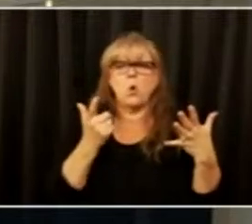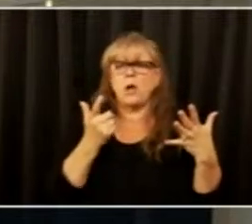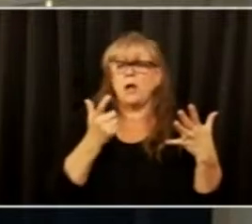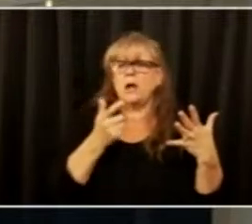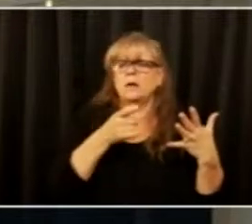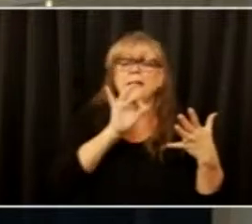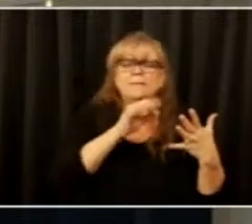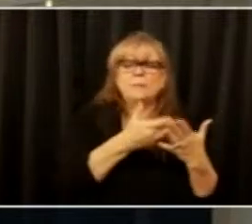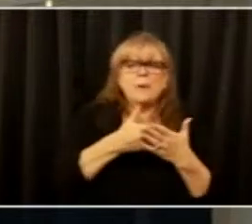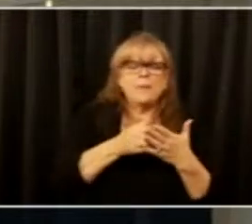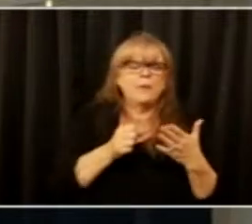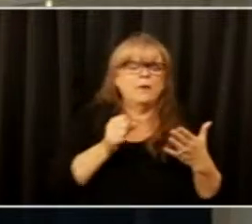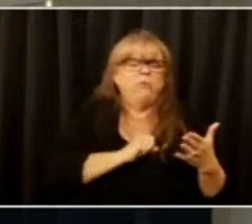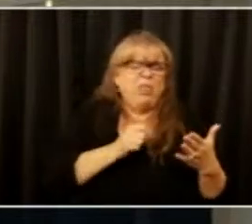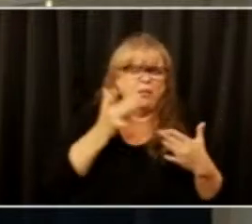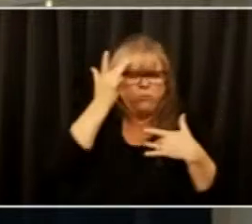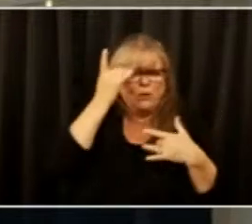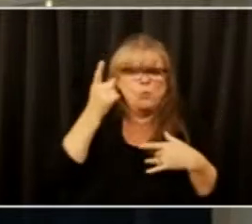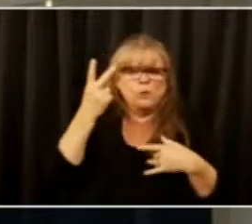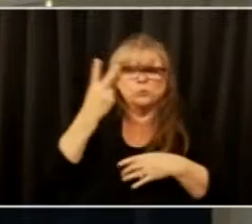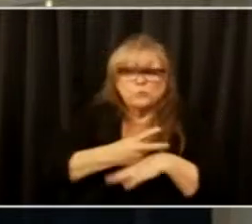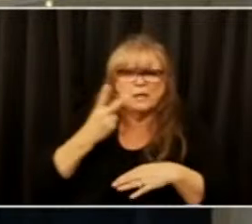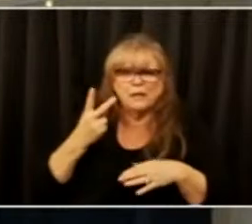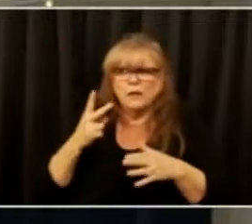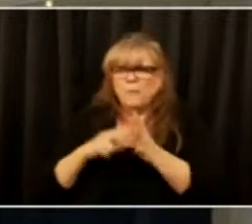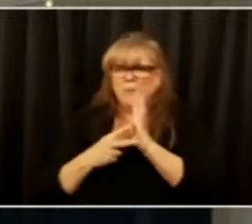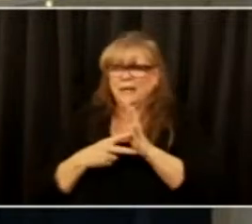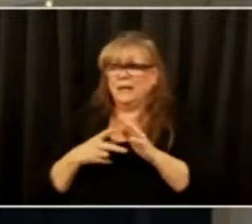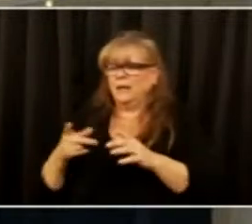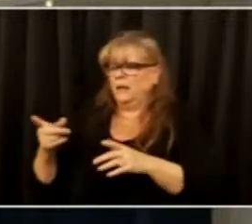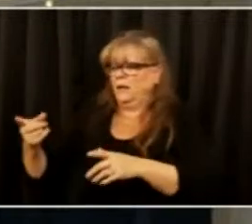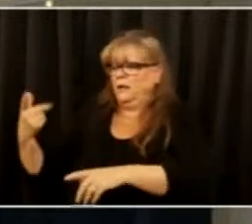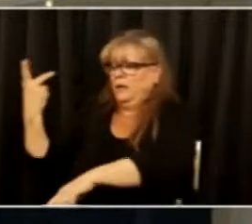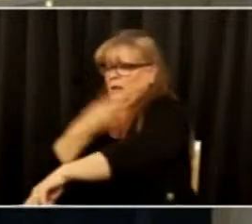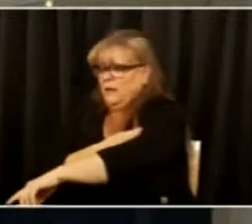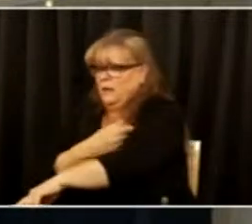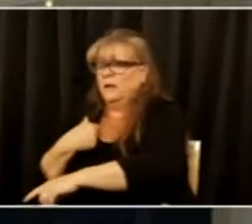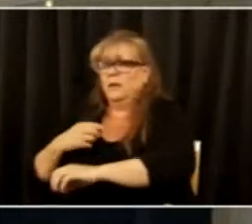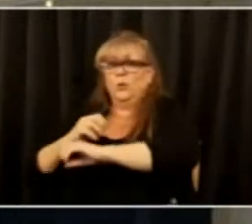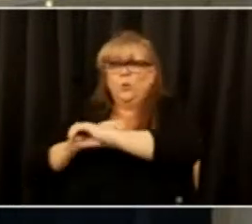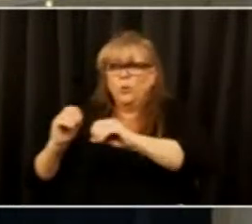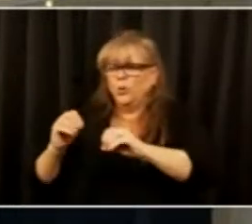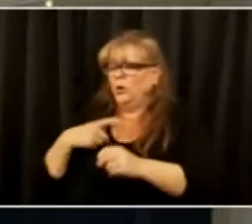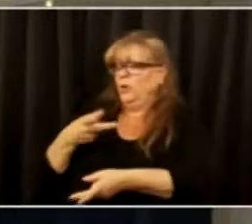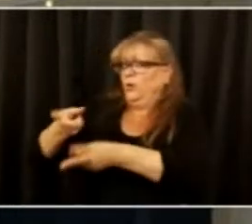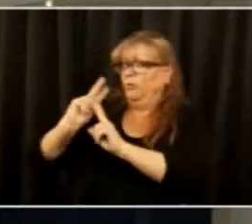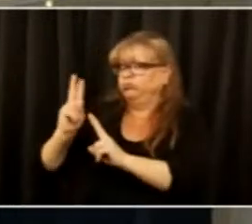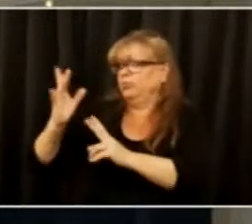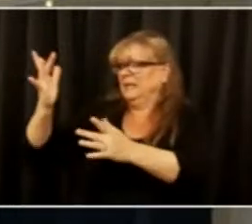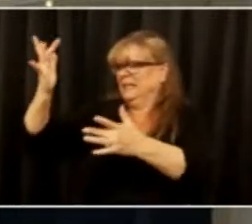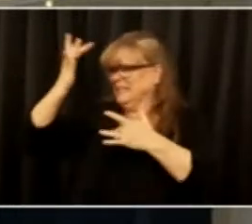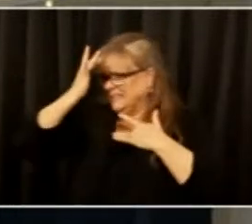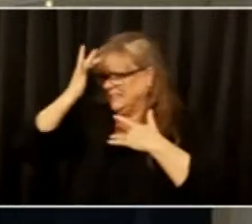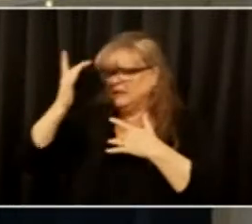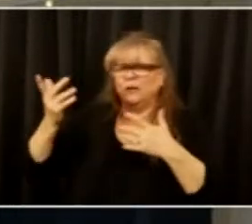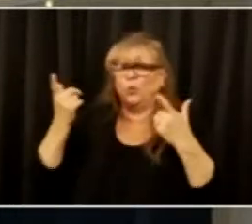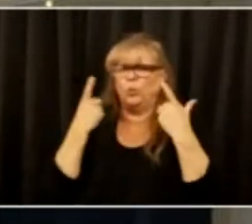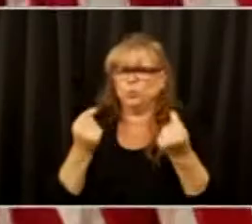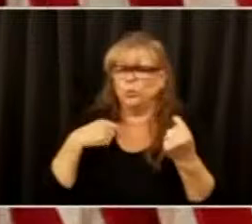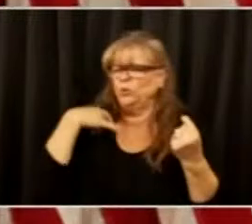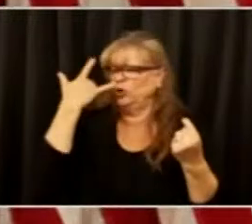virus, especially among kids? Yeah, it's such an important question. So we have been seeing more information about what's known as long